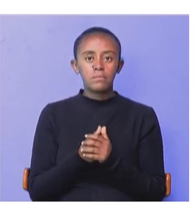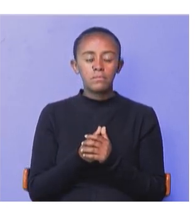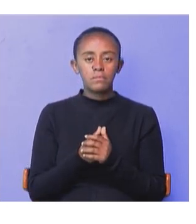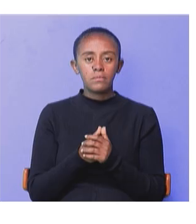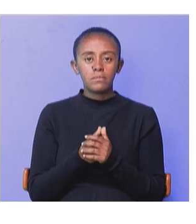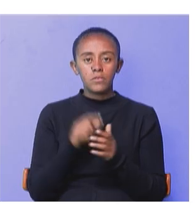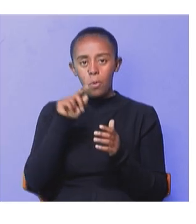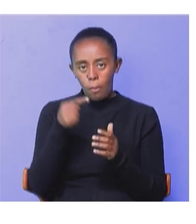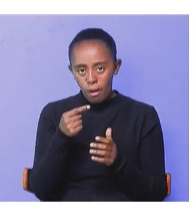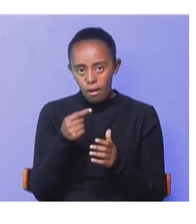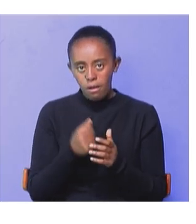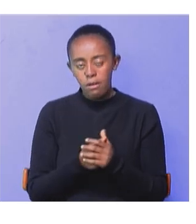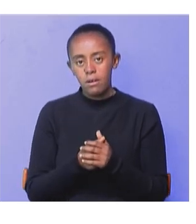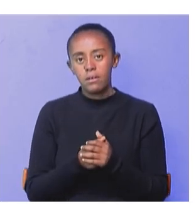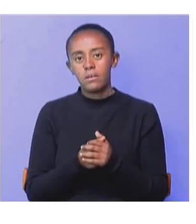comma.